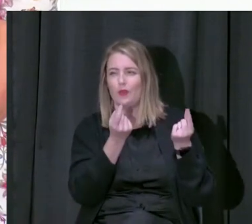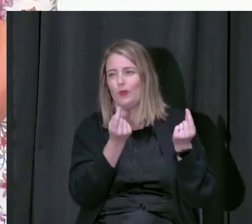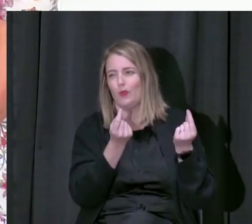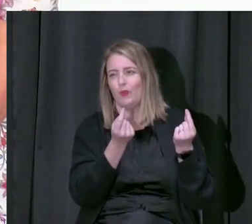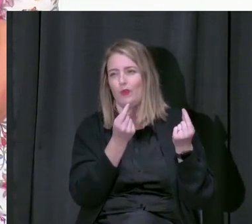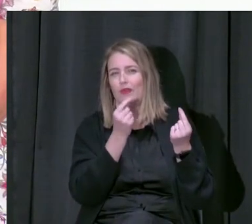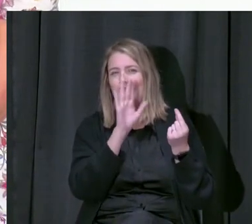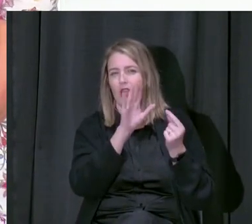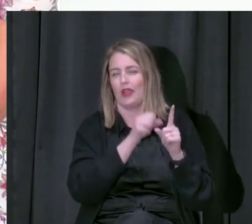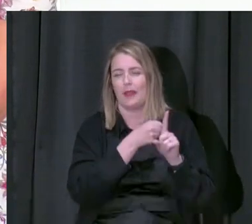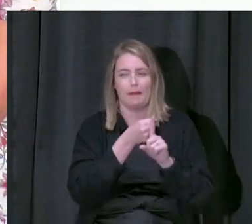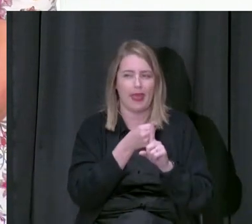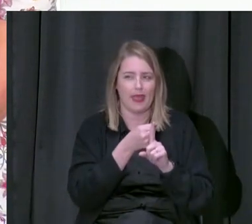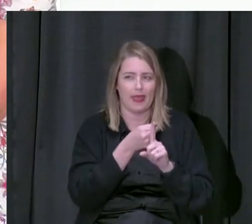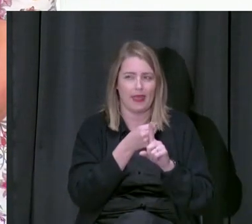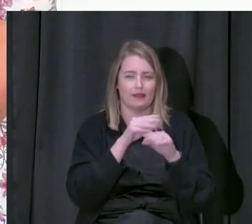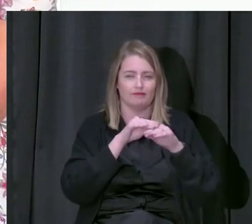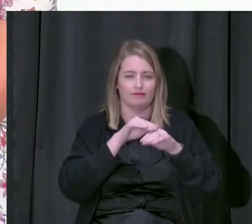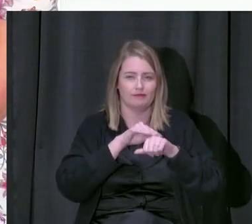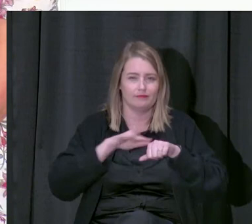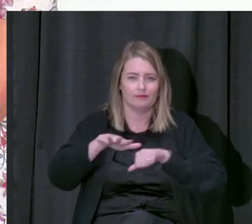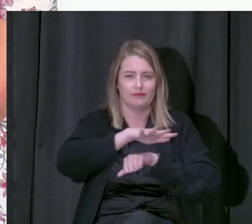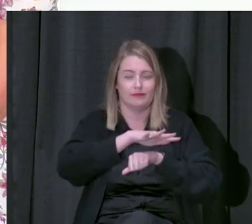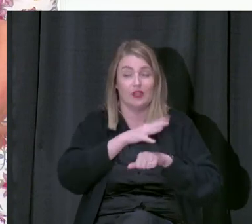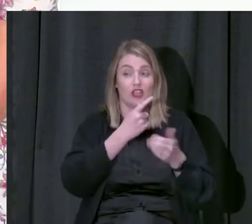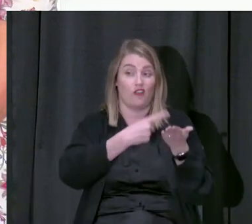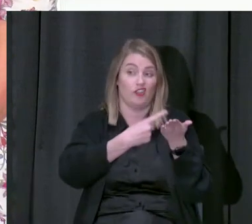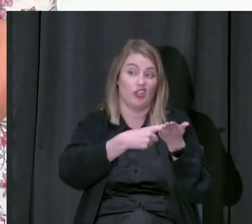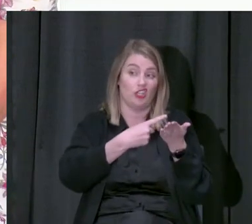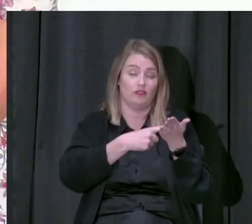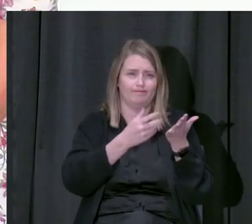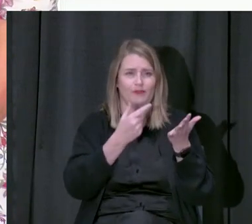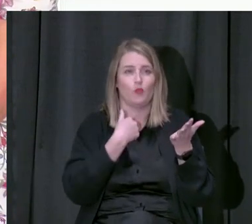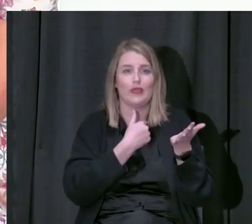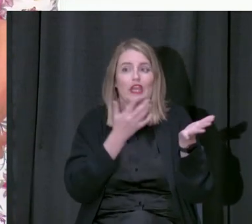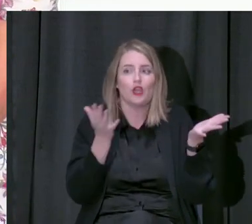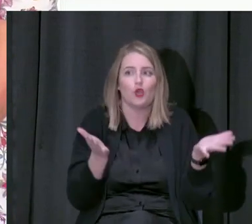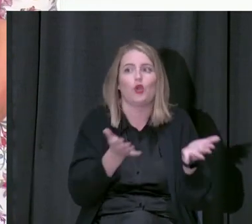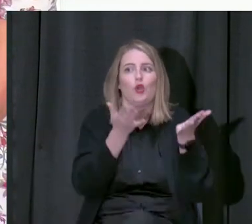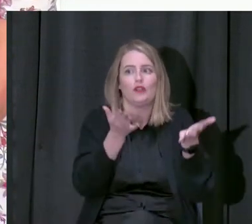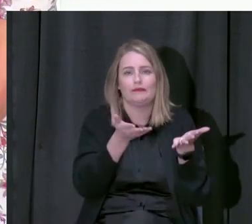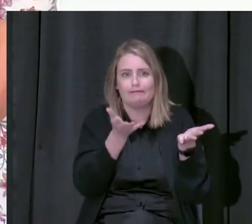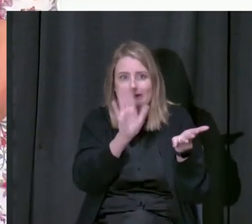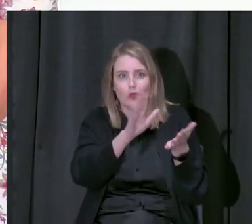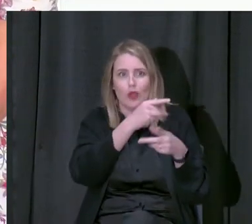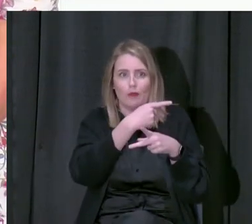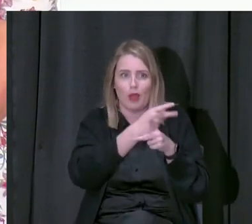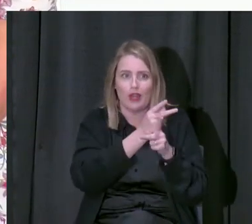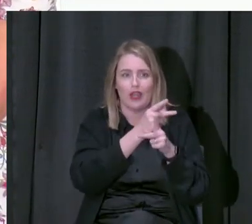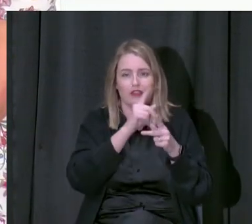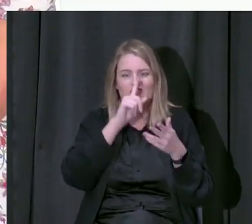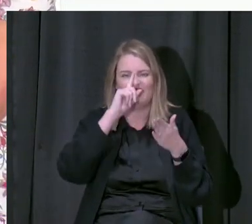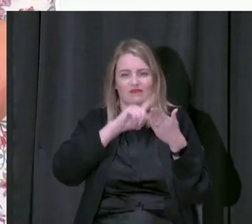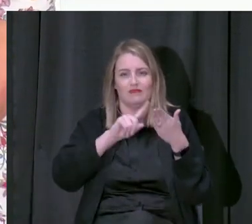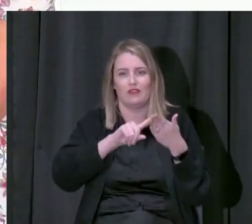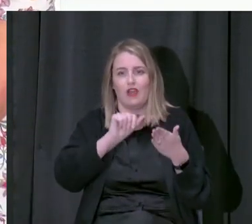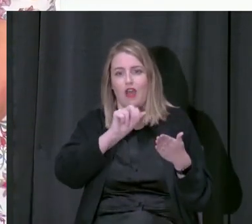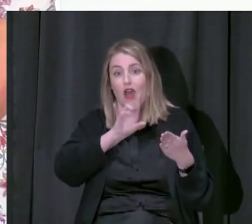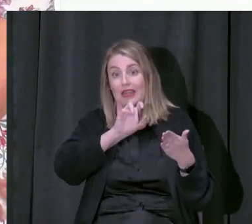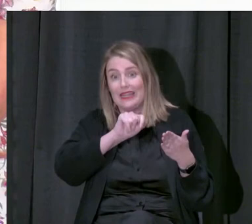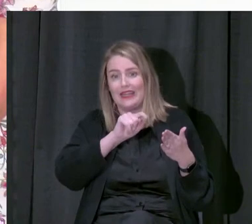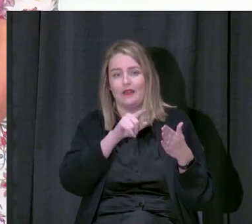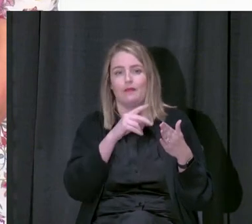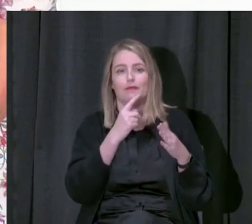the impact. We have conversations with them, and then we encourage them to go get their product audited and come up with a remediation